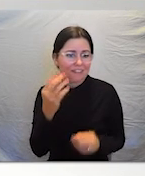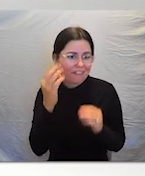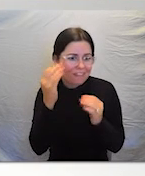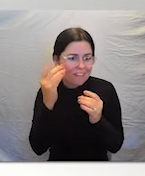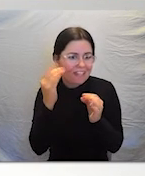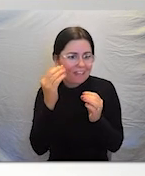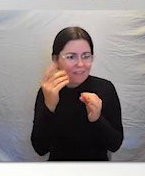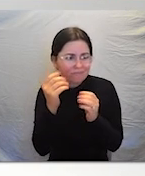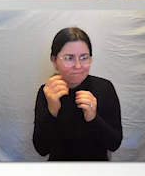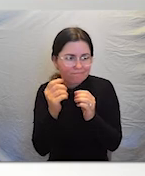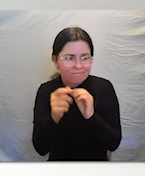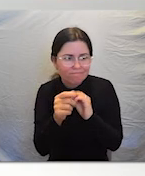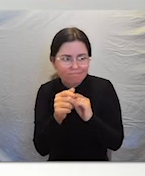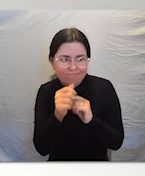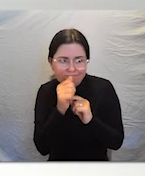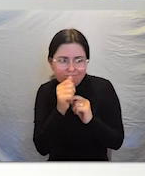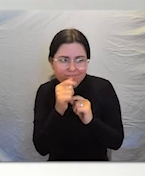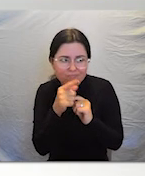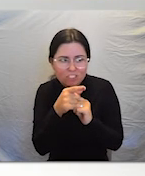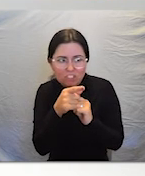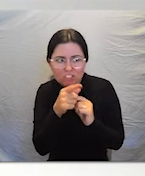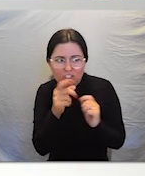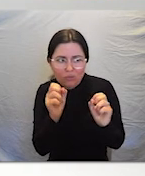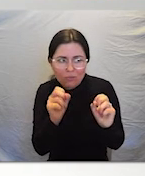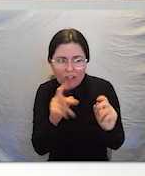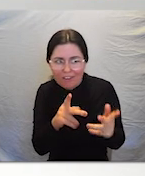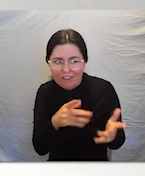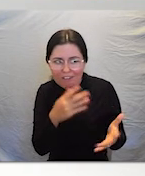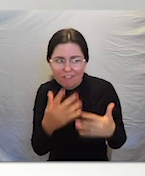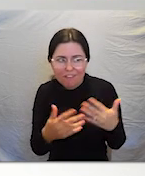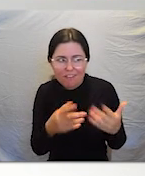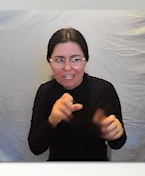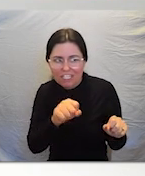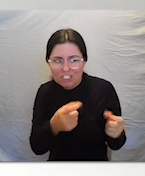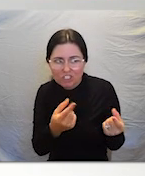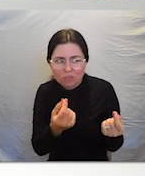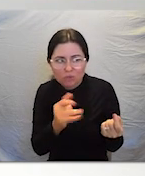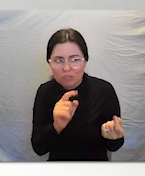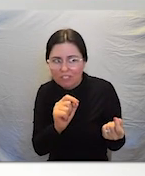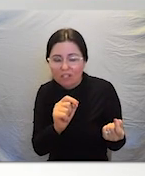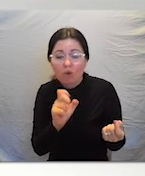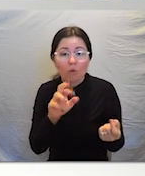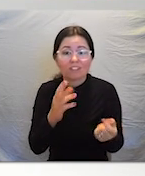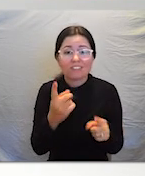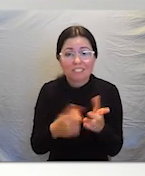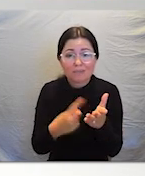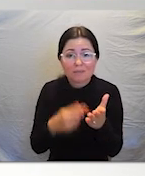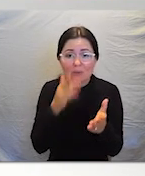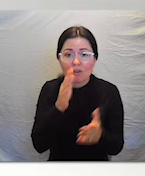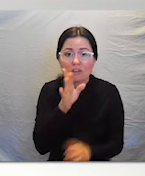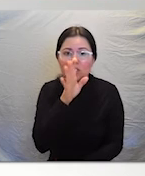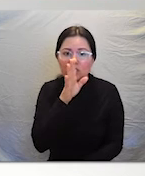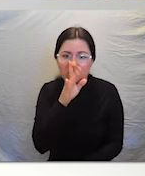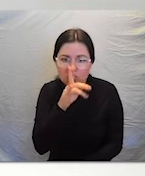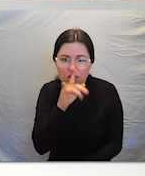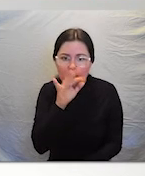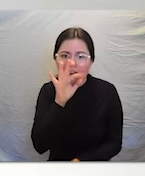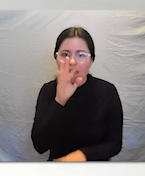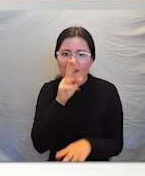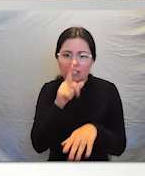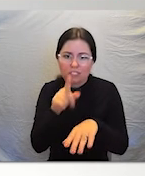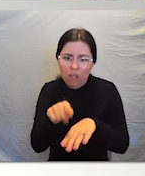she capable? Or they even talk to me slow. That's a good one that I